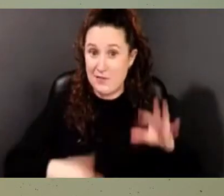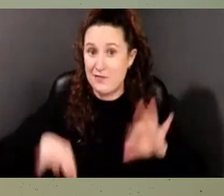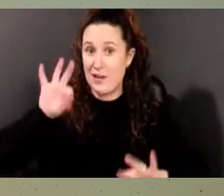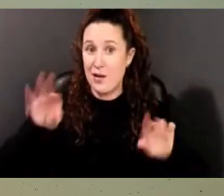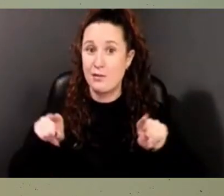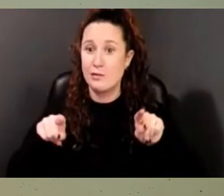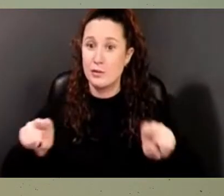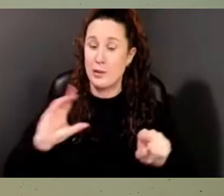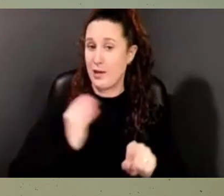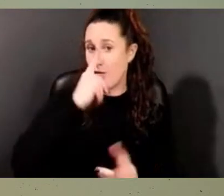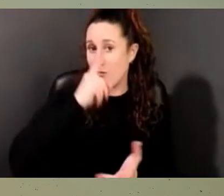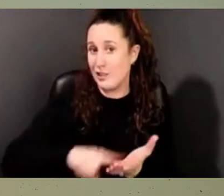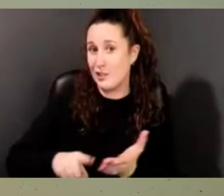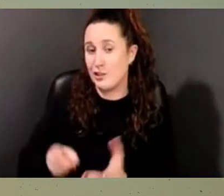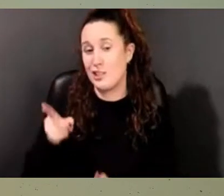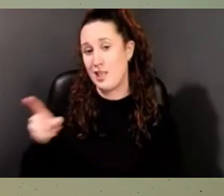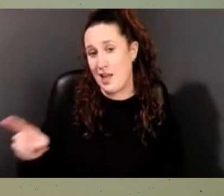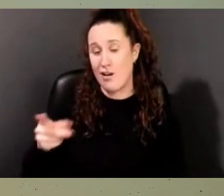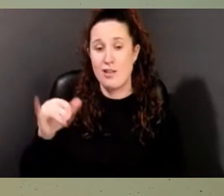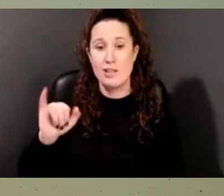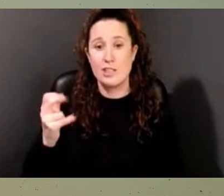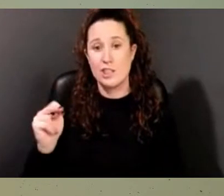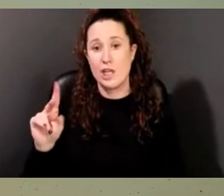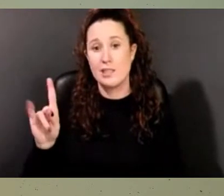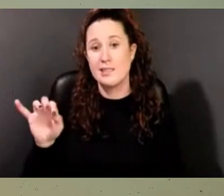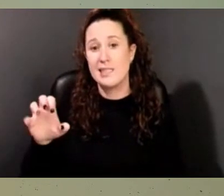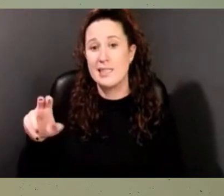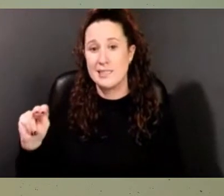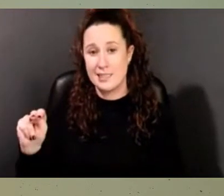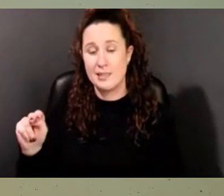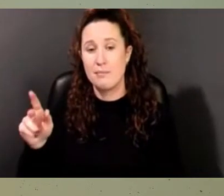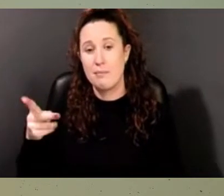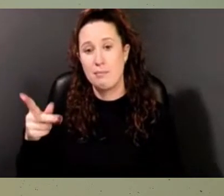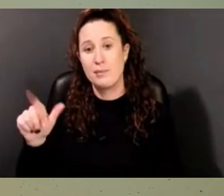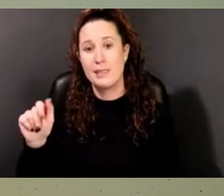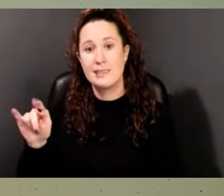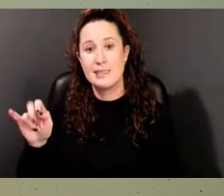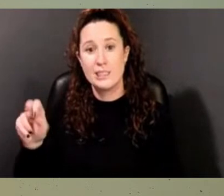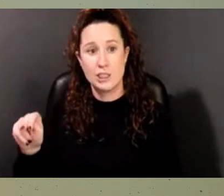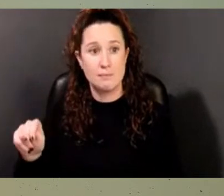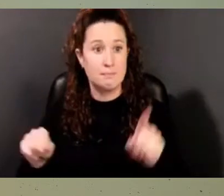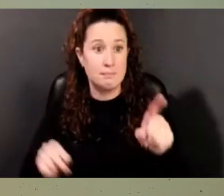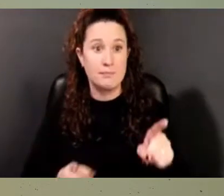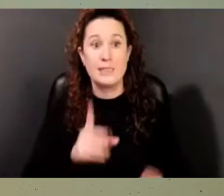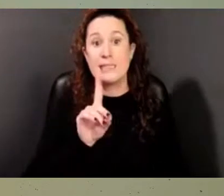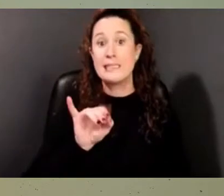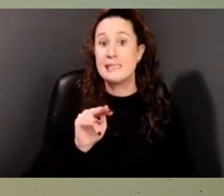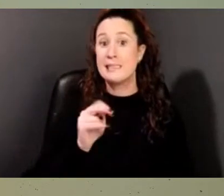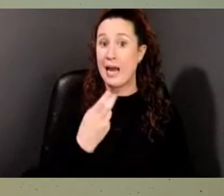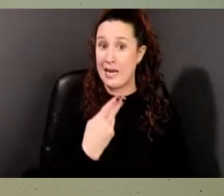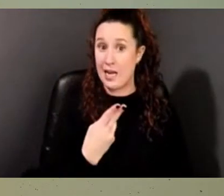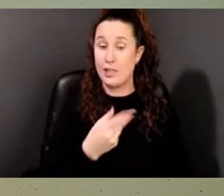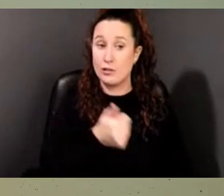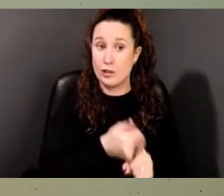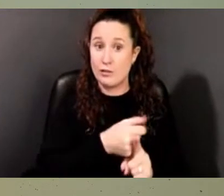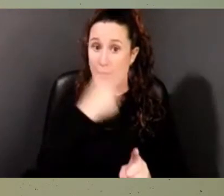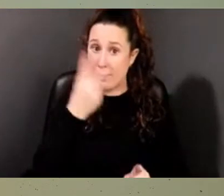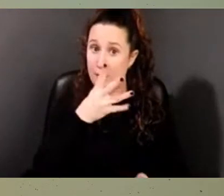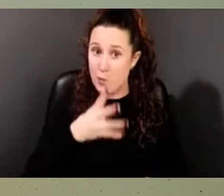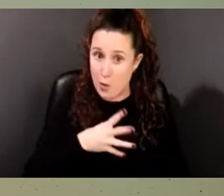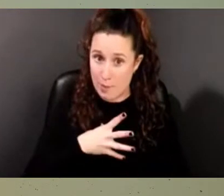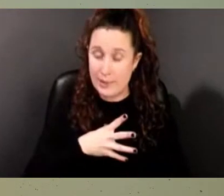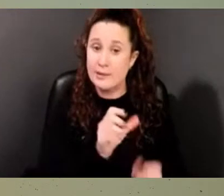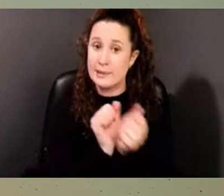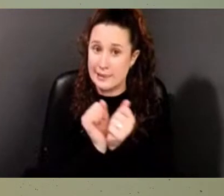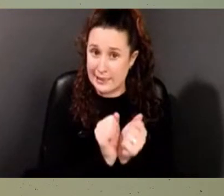the John Dickinson plantation. Dinah was a Black woman whom the Dickinson family enslaved. Flora, her mother, was also